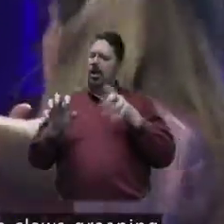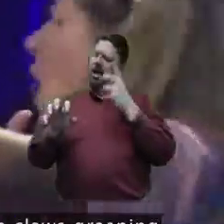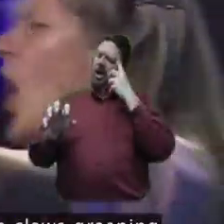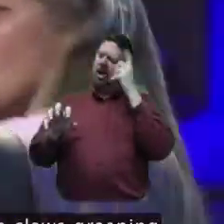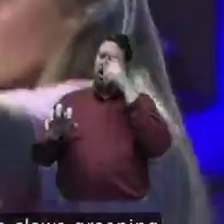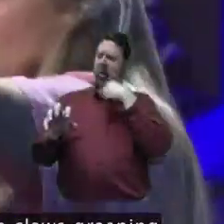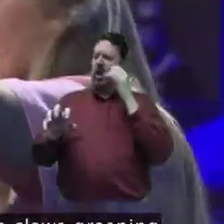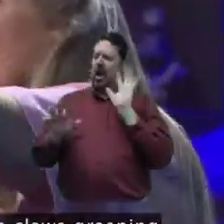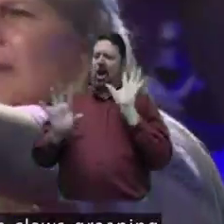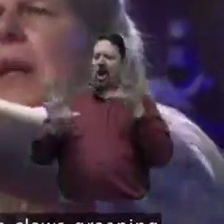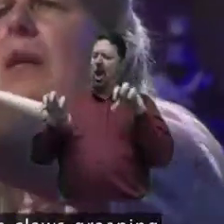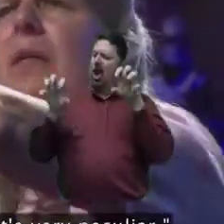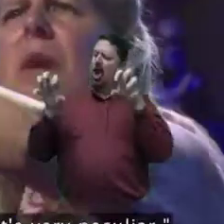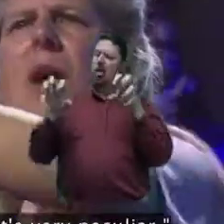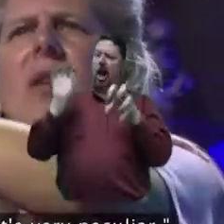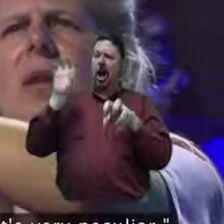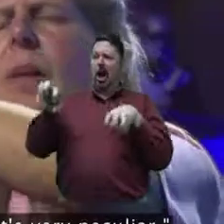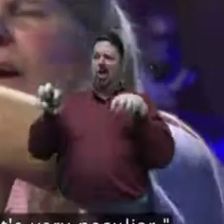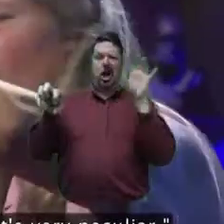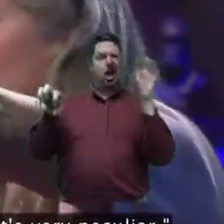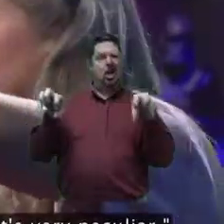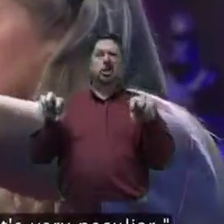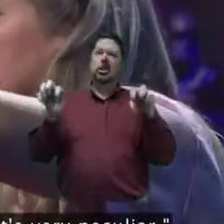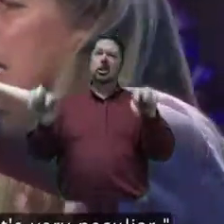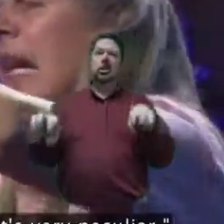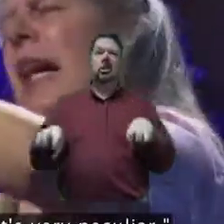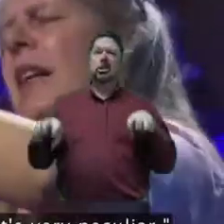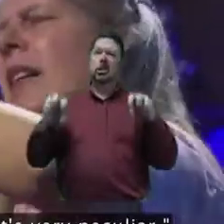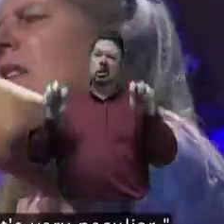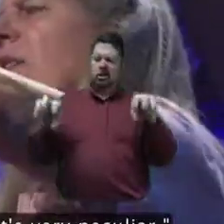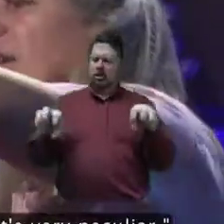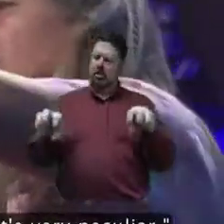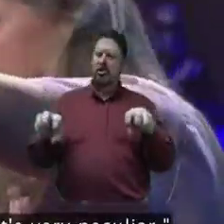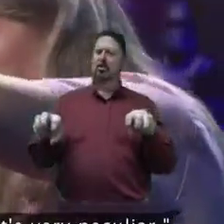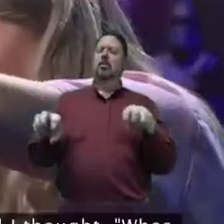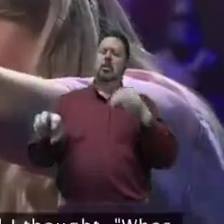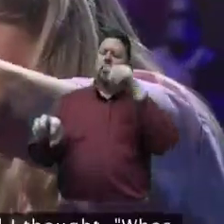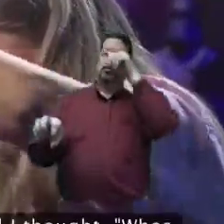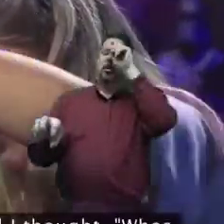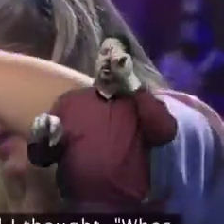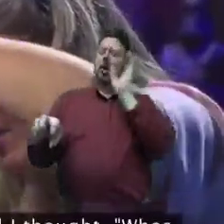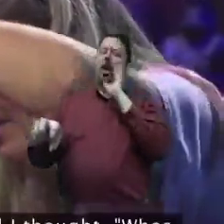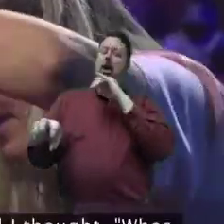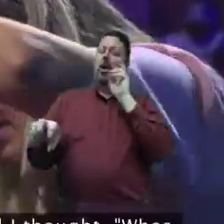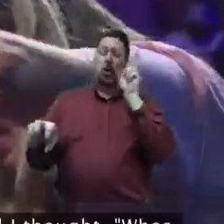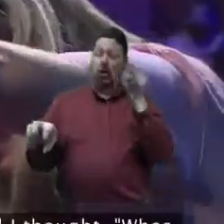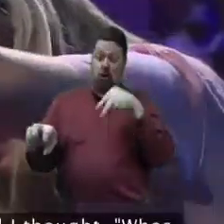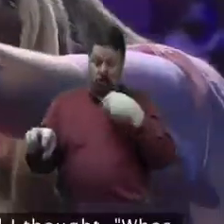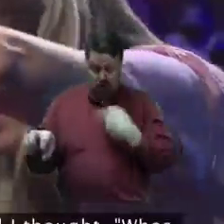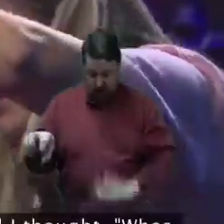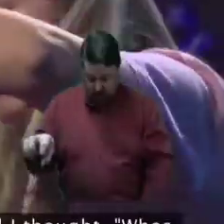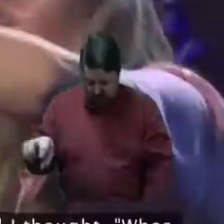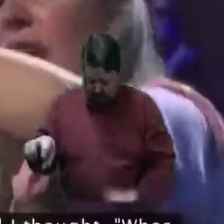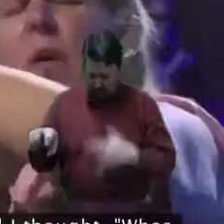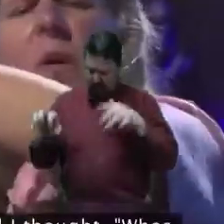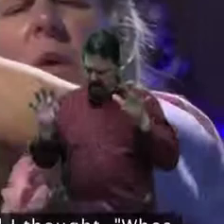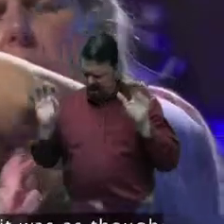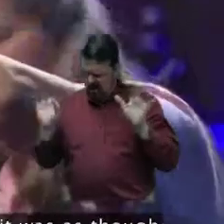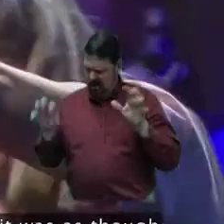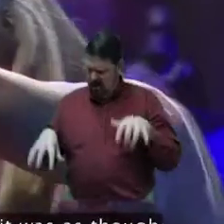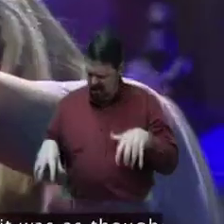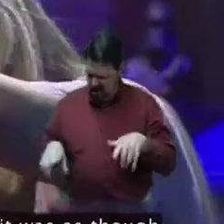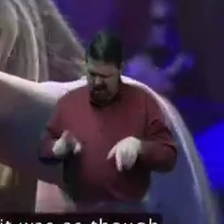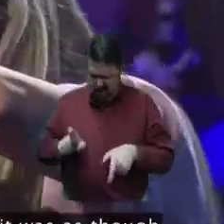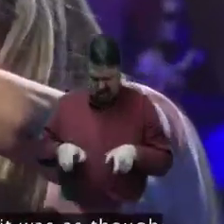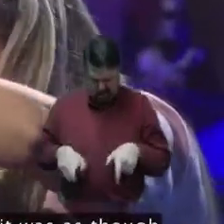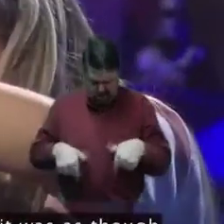primitive claws grasping onto the bar. And I thought, that's very peculiar. And I looked down at my body, and I thought, whoa,